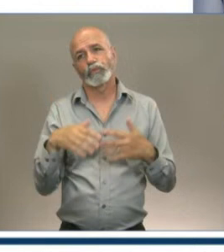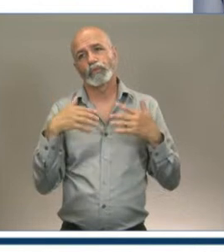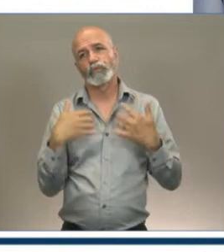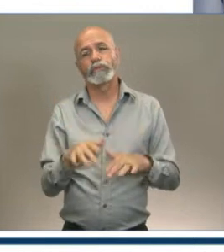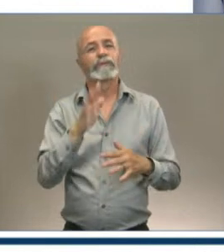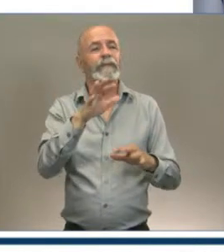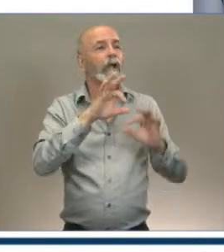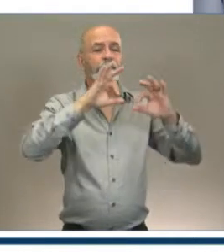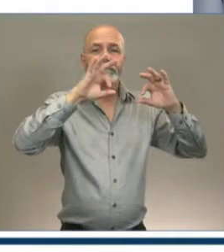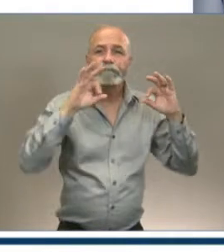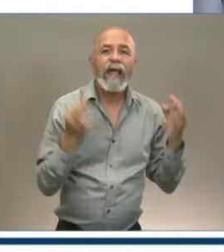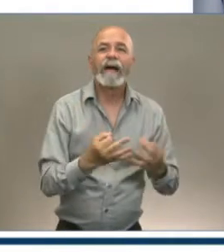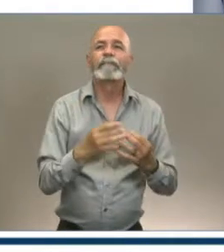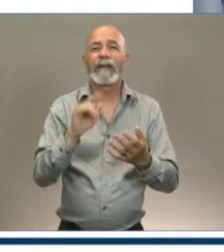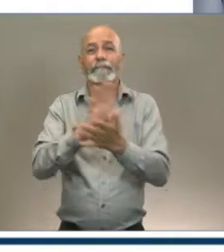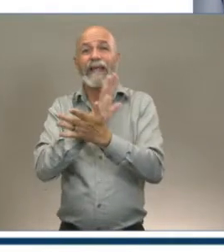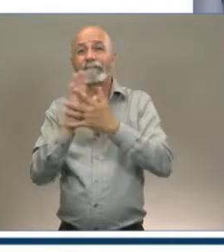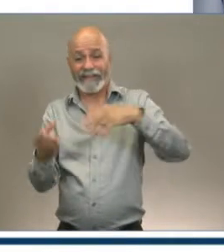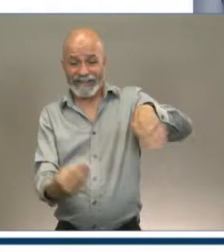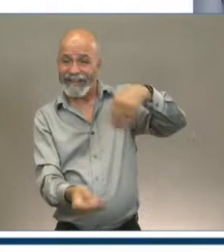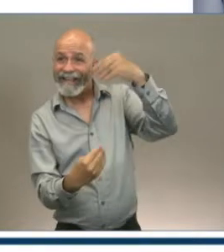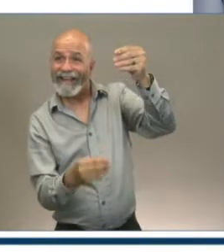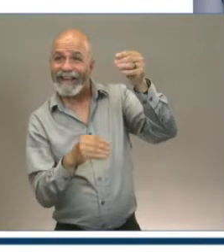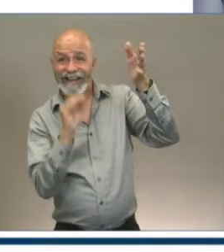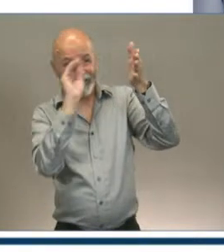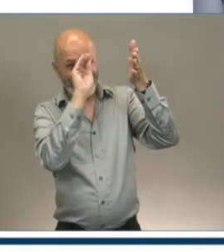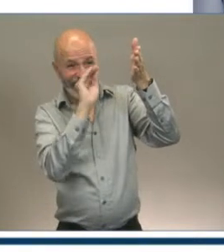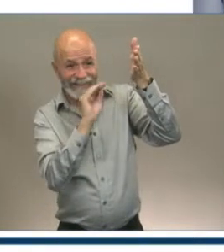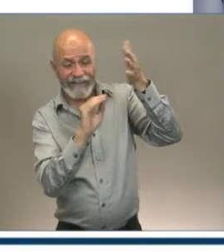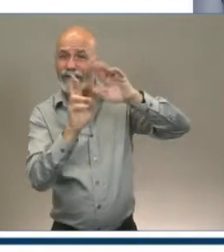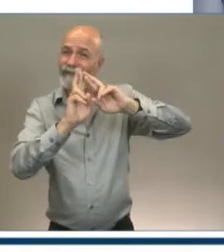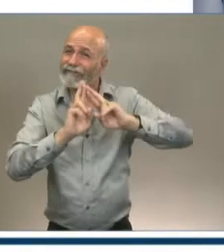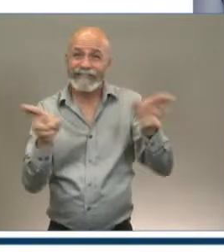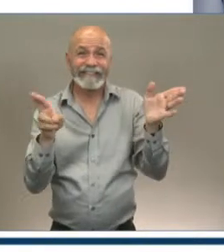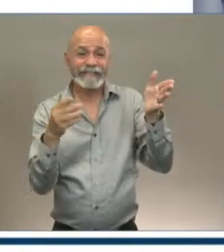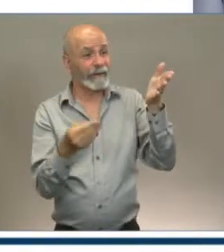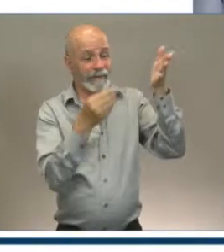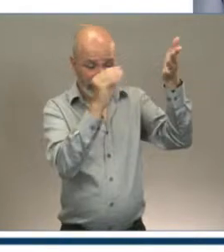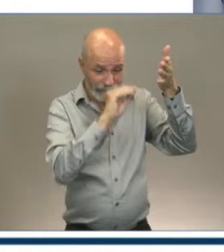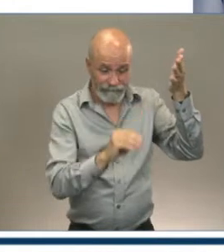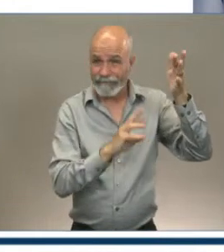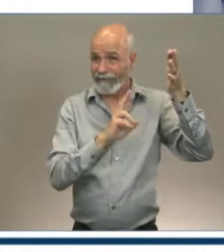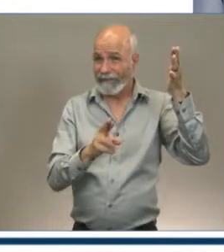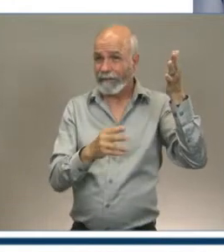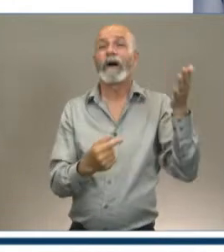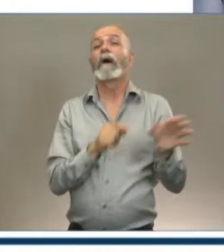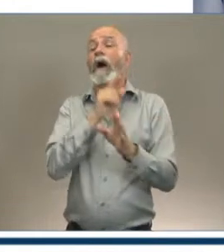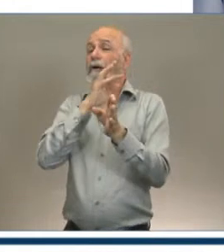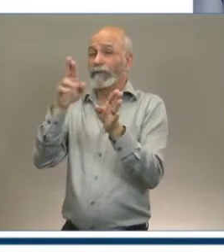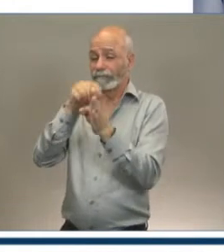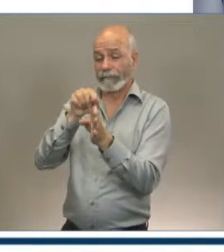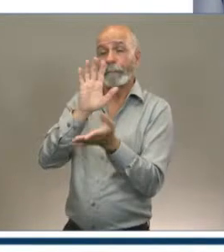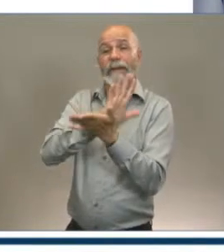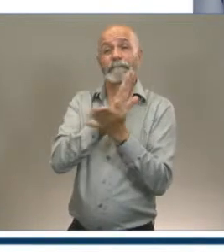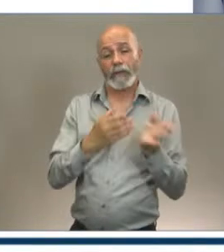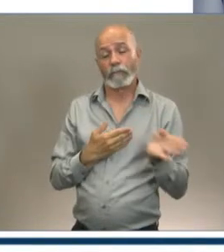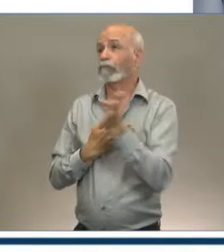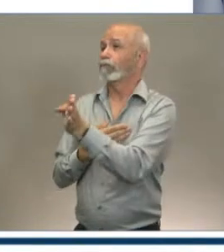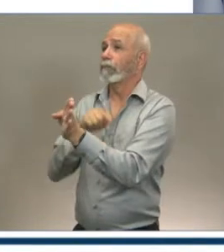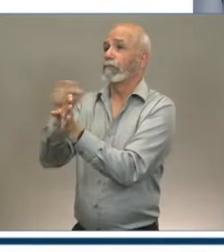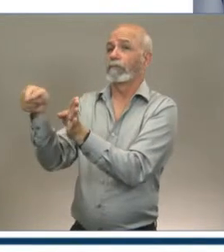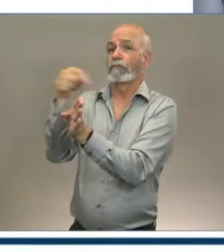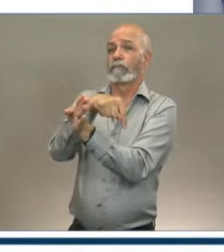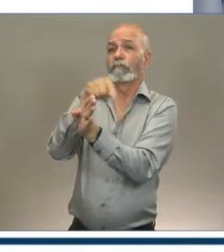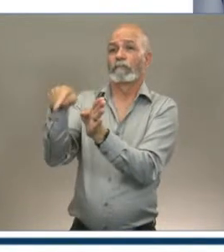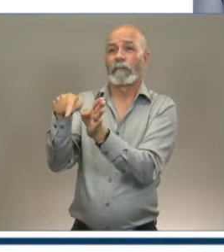the documentation is really important so that we have control at our border. So we want to protect you and your families, and we just need you to have